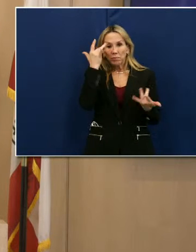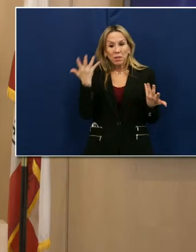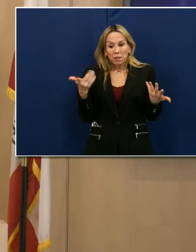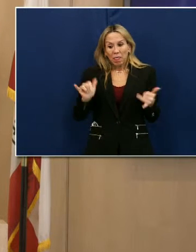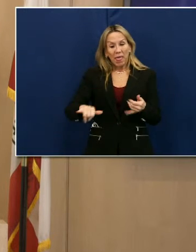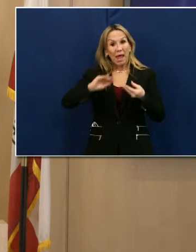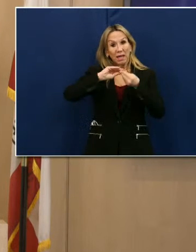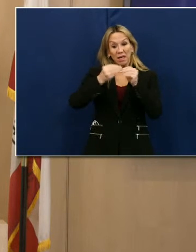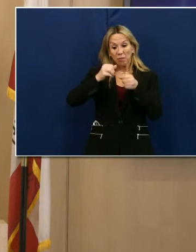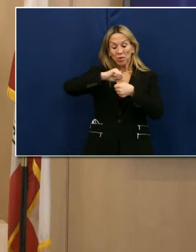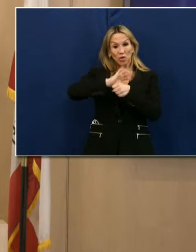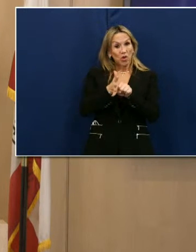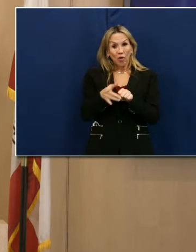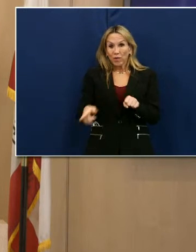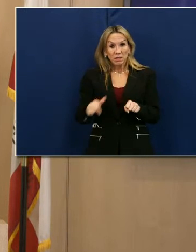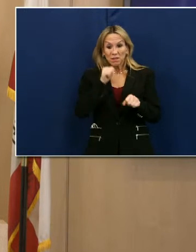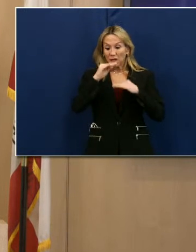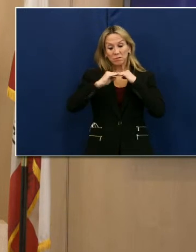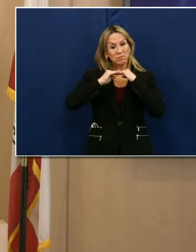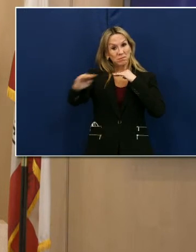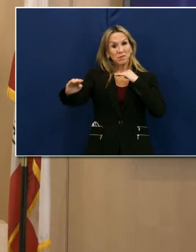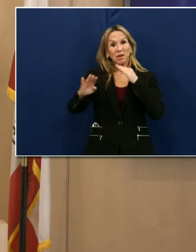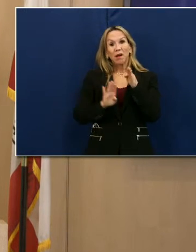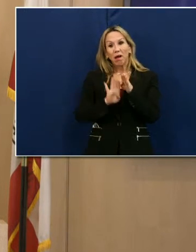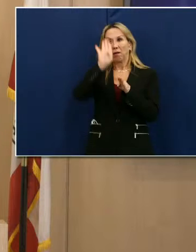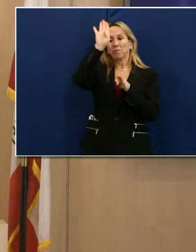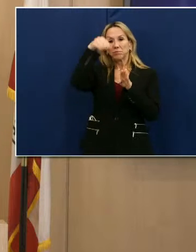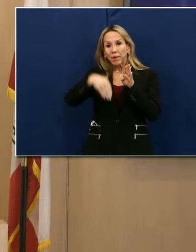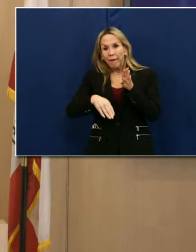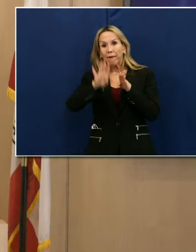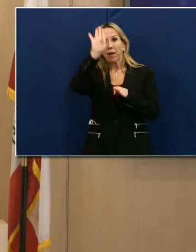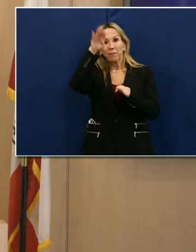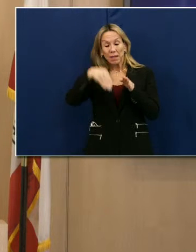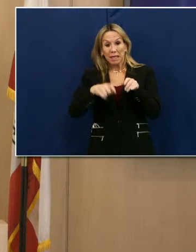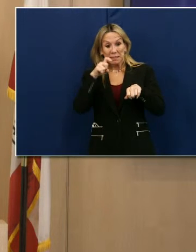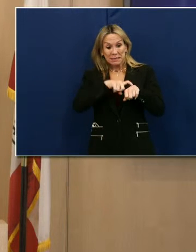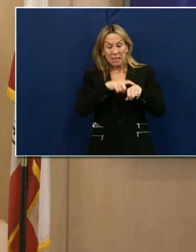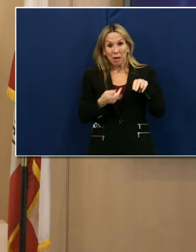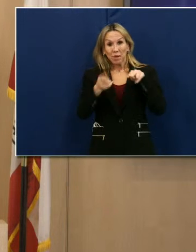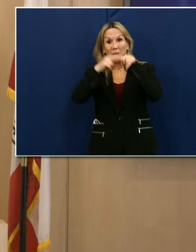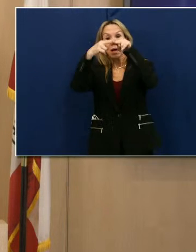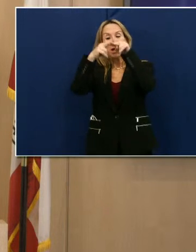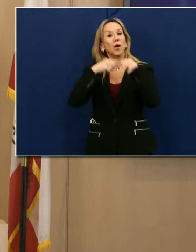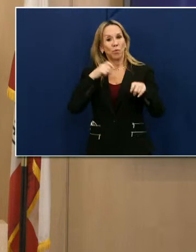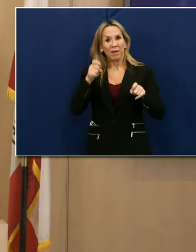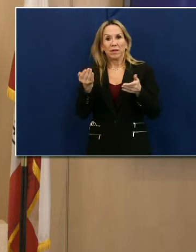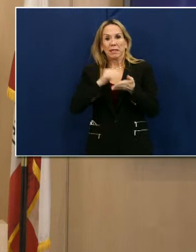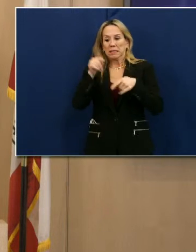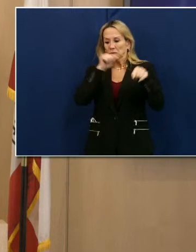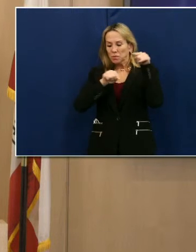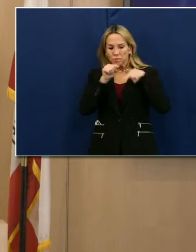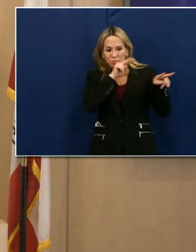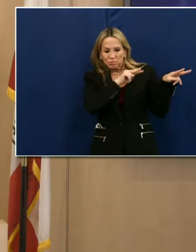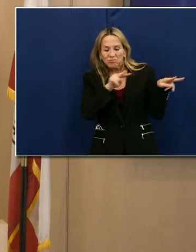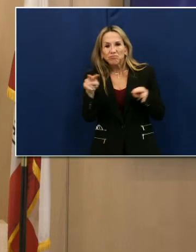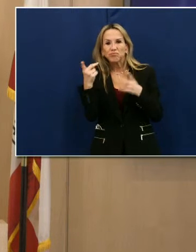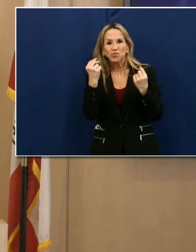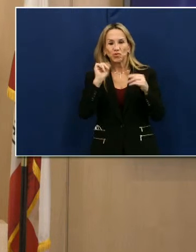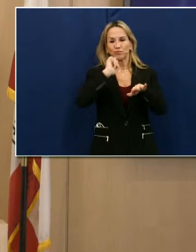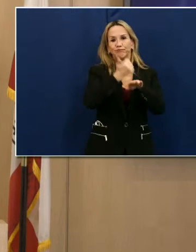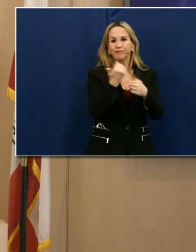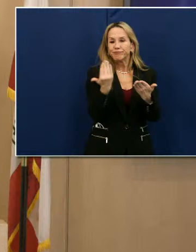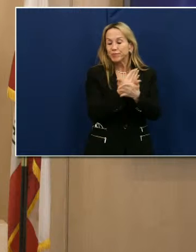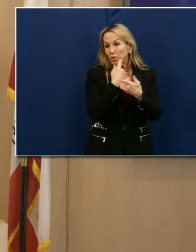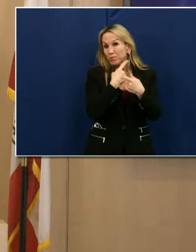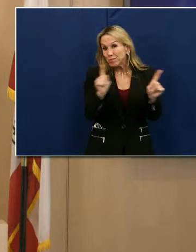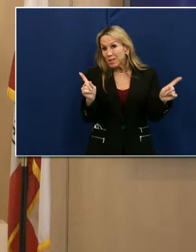we see a surge in cases, we have to see a surge in the actions that we take to avoid it. We also know it's difficult. There's a lot of misinformation that gets put out there. There's a lot of